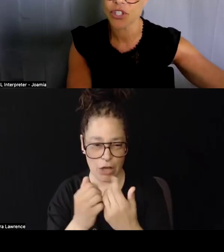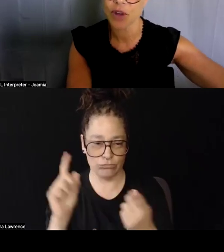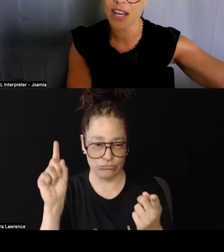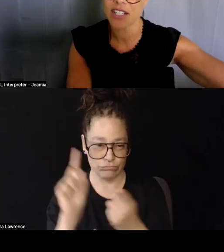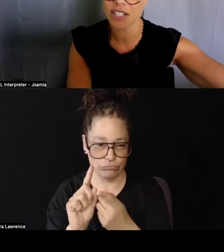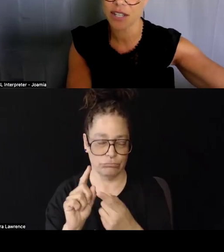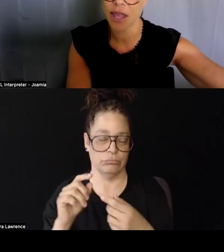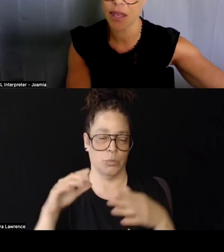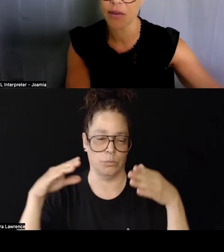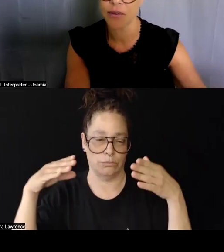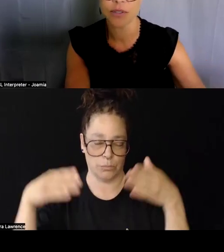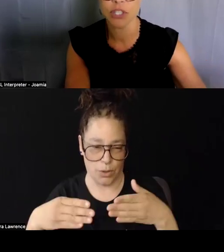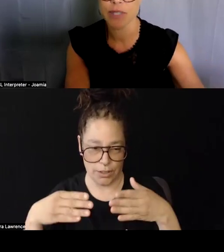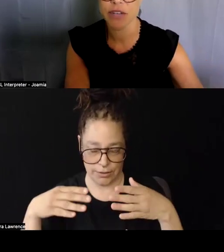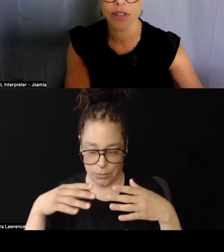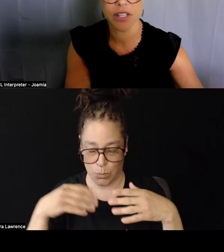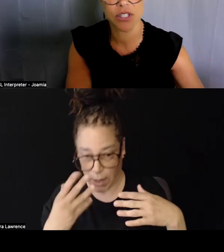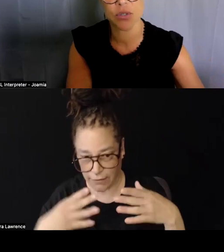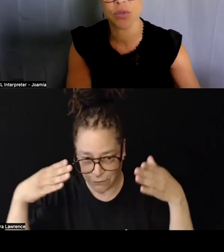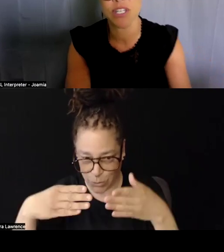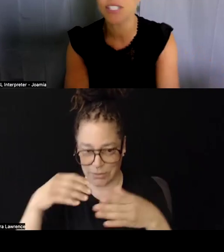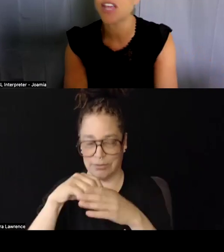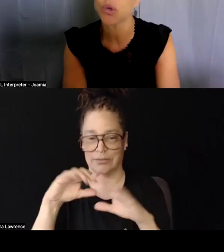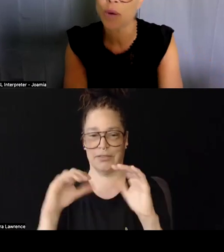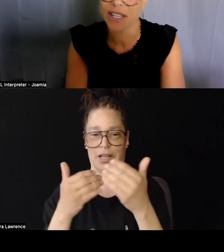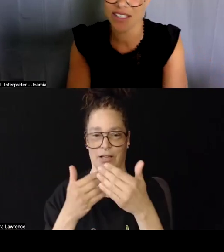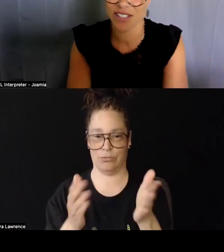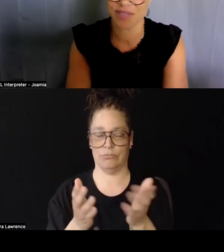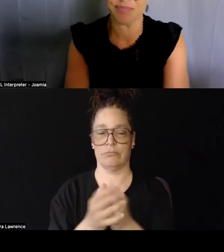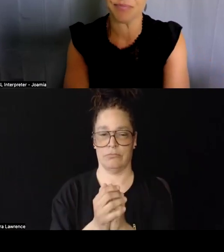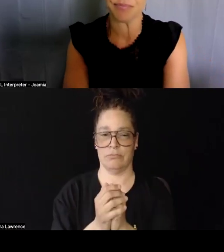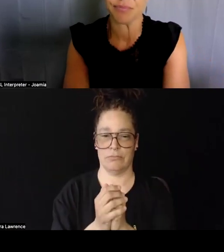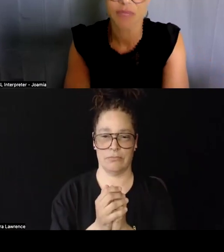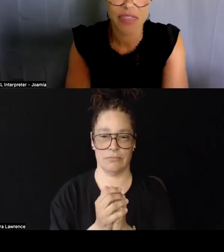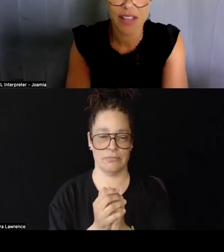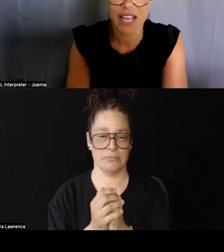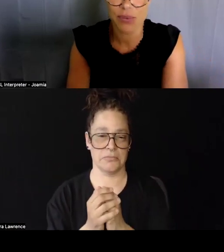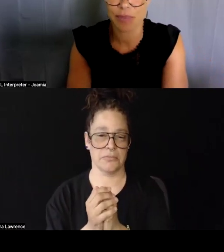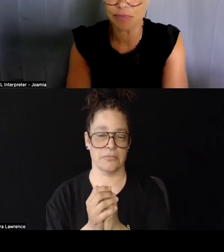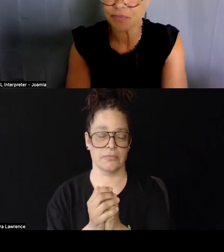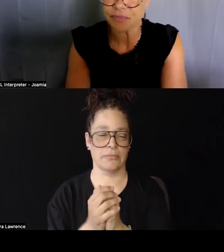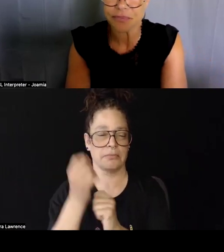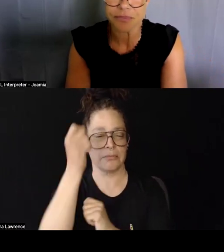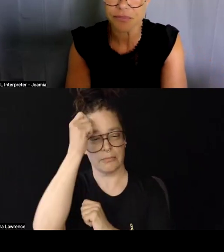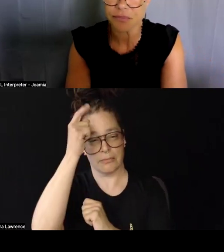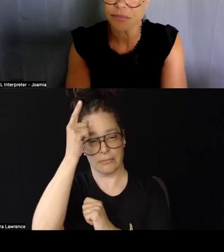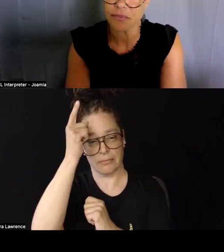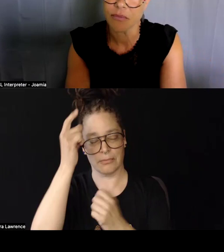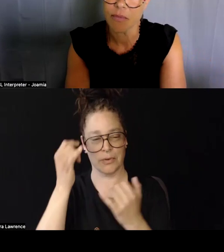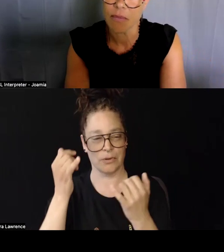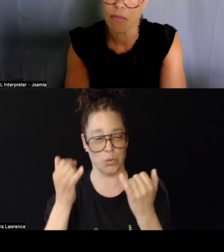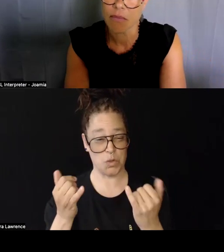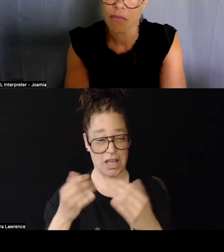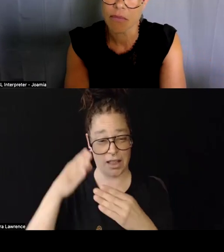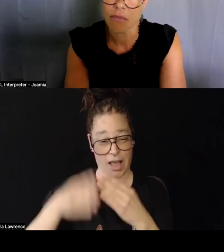So the strategies specifically to decenter whiteness in the classroom.